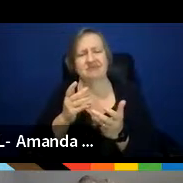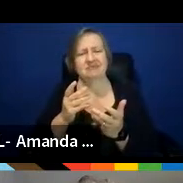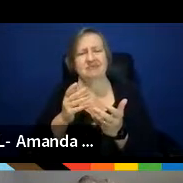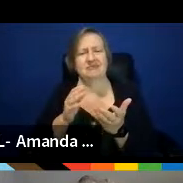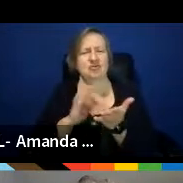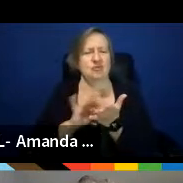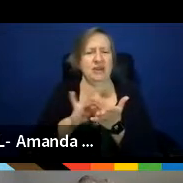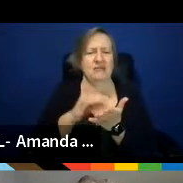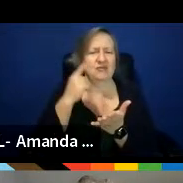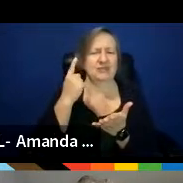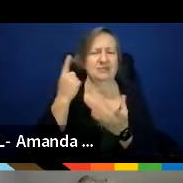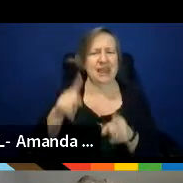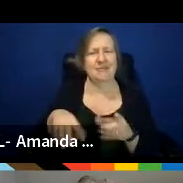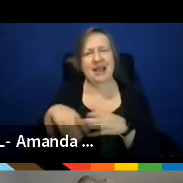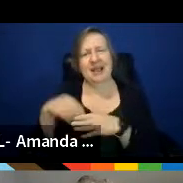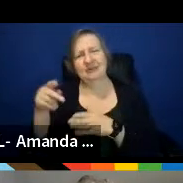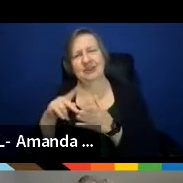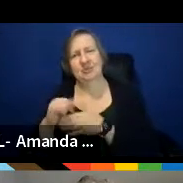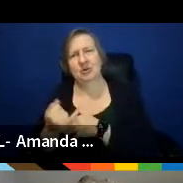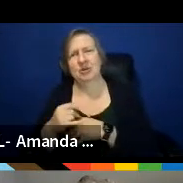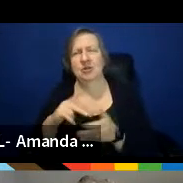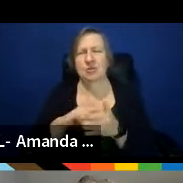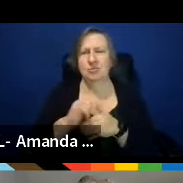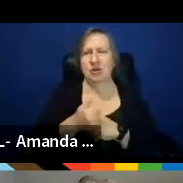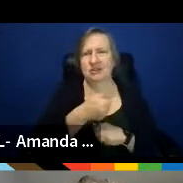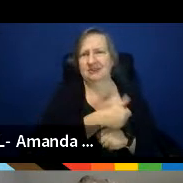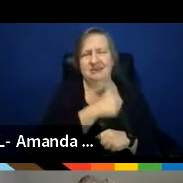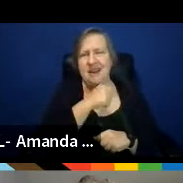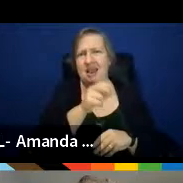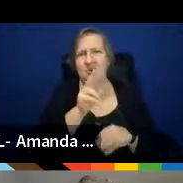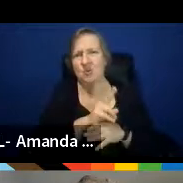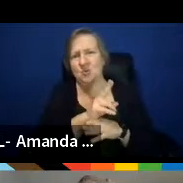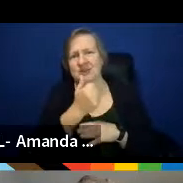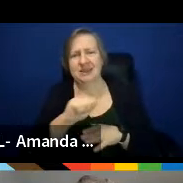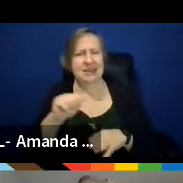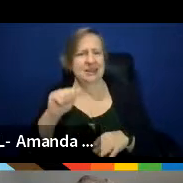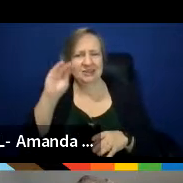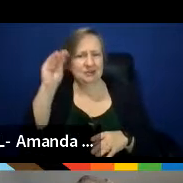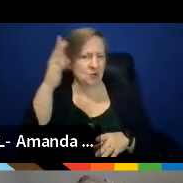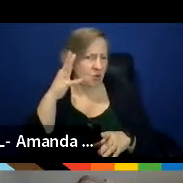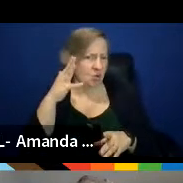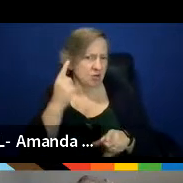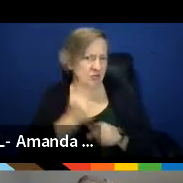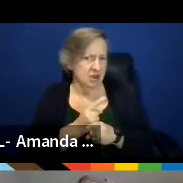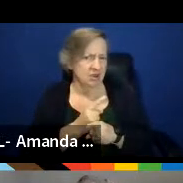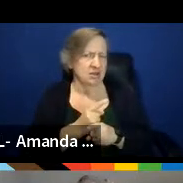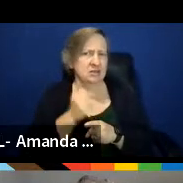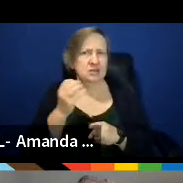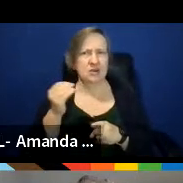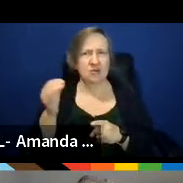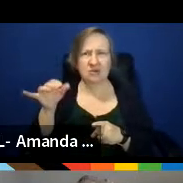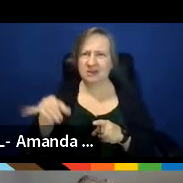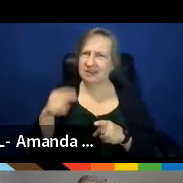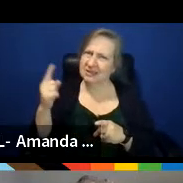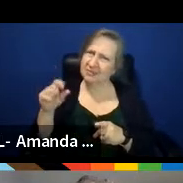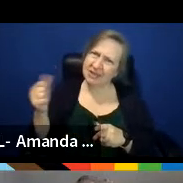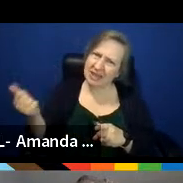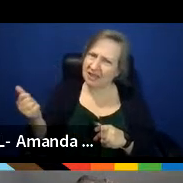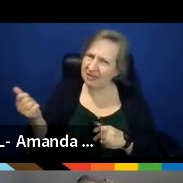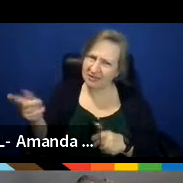like that? I mean, the project itself isn't actually constructing any solar, right? So this is something else.